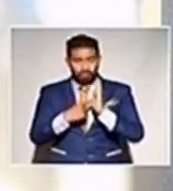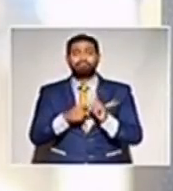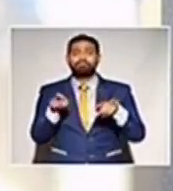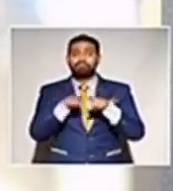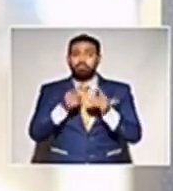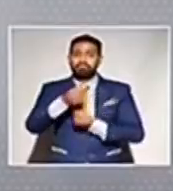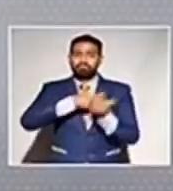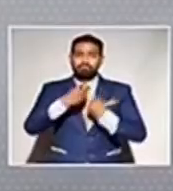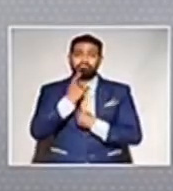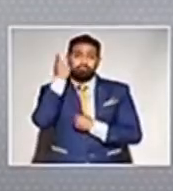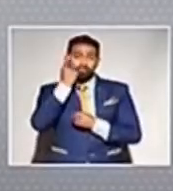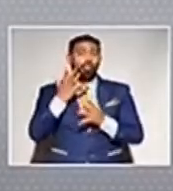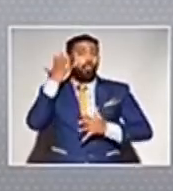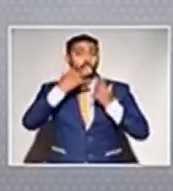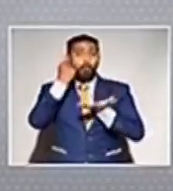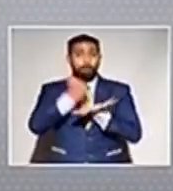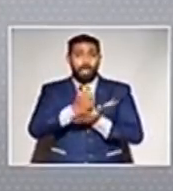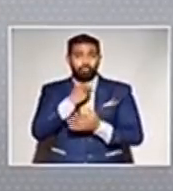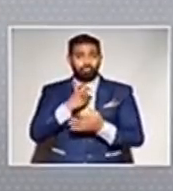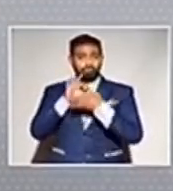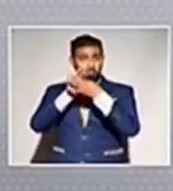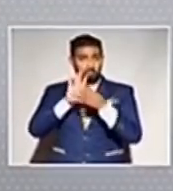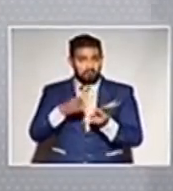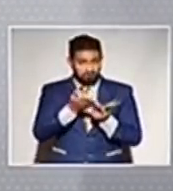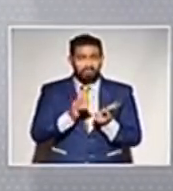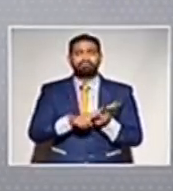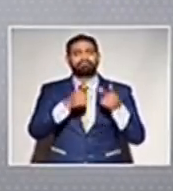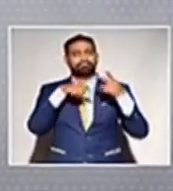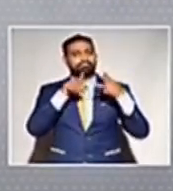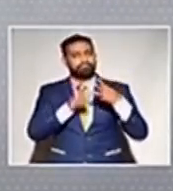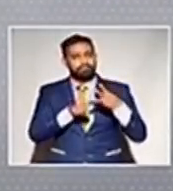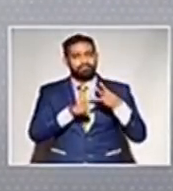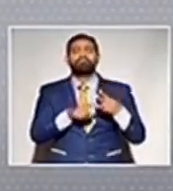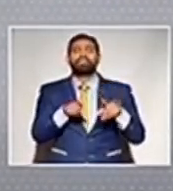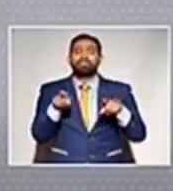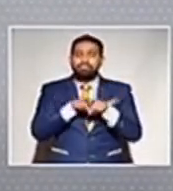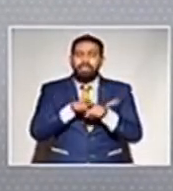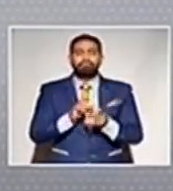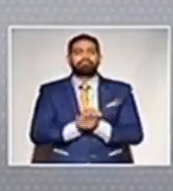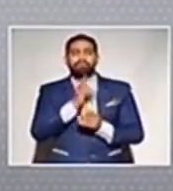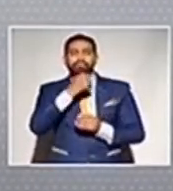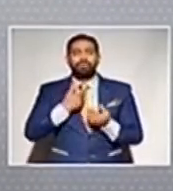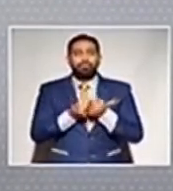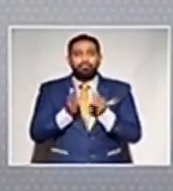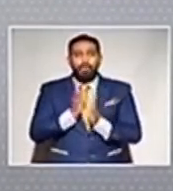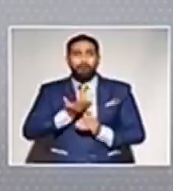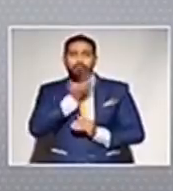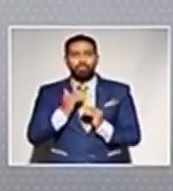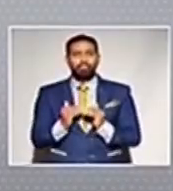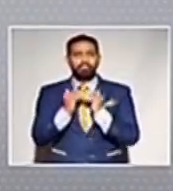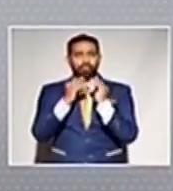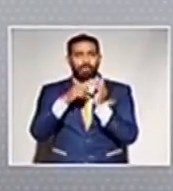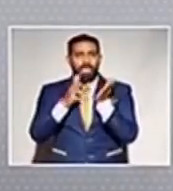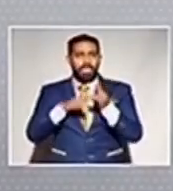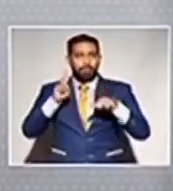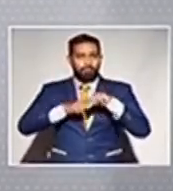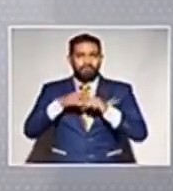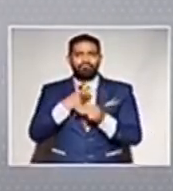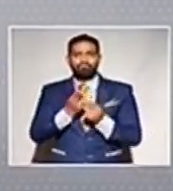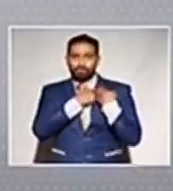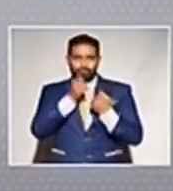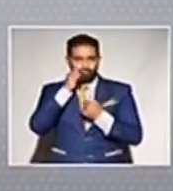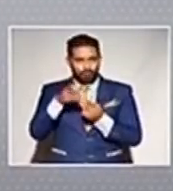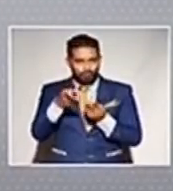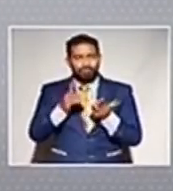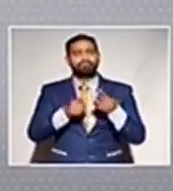Shanta Devarajan, former Director of the Institute of Capacity Development at the IMF and former Deputy Director of the IMF's African